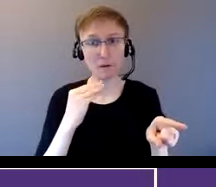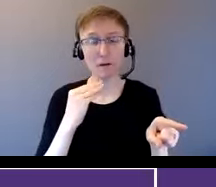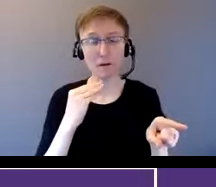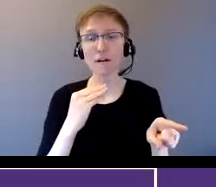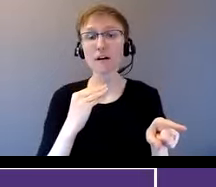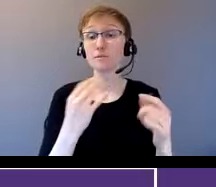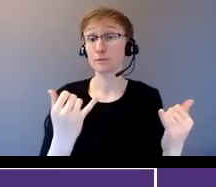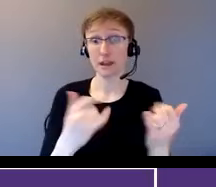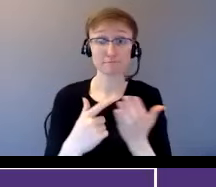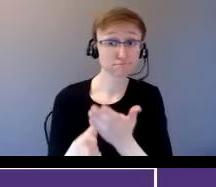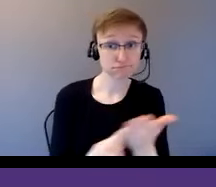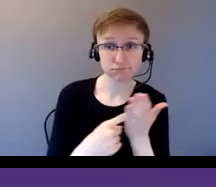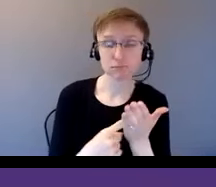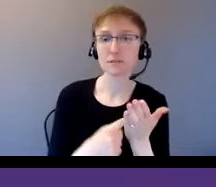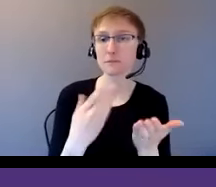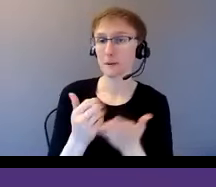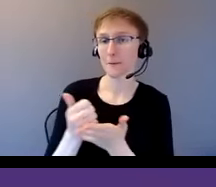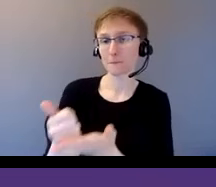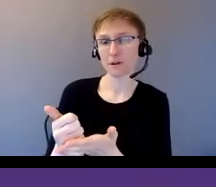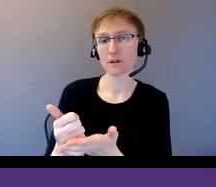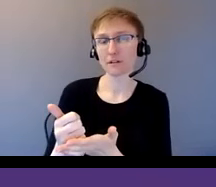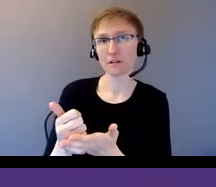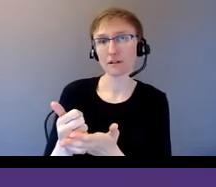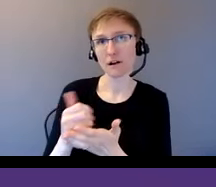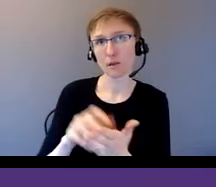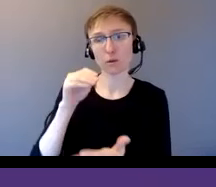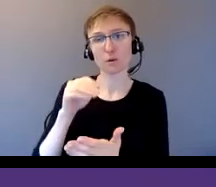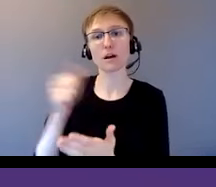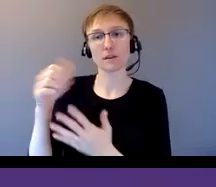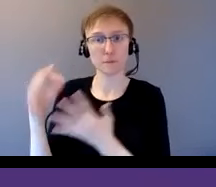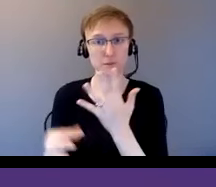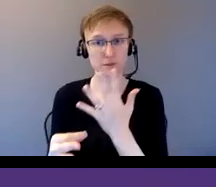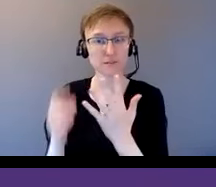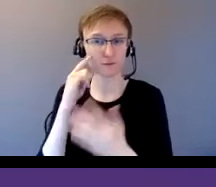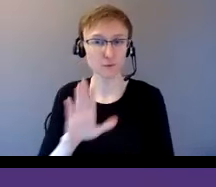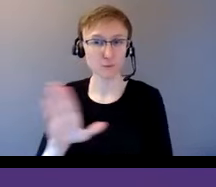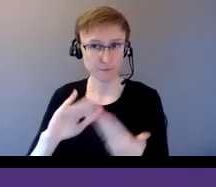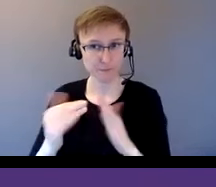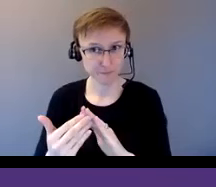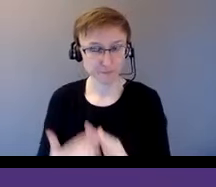that you're doing in the community. So I'm going to turn it over to my colleague, Mary Sikorsky,